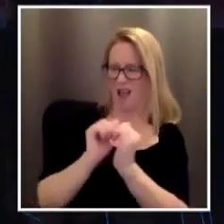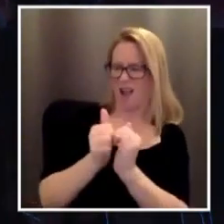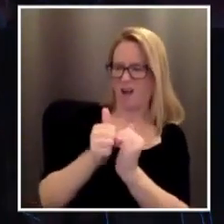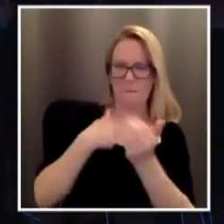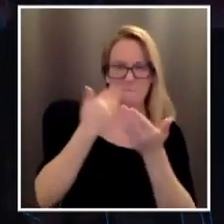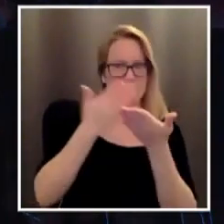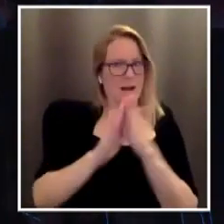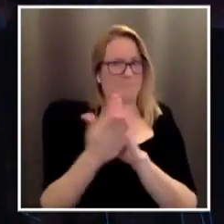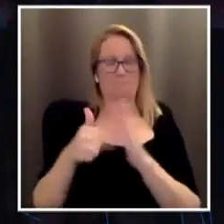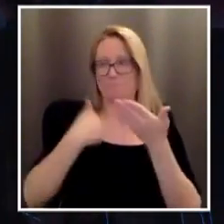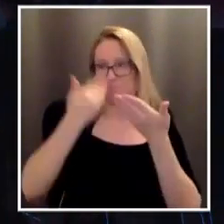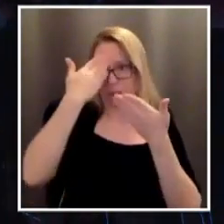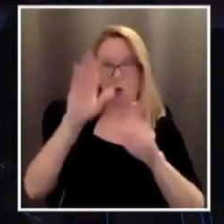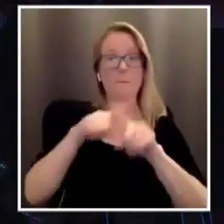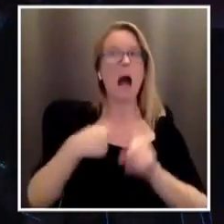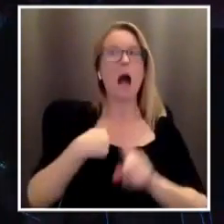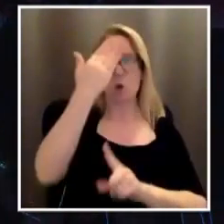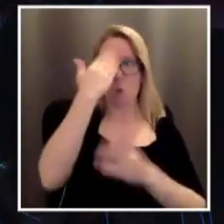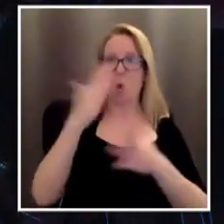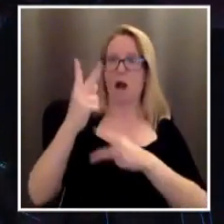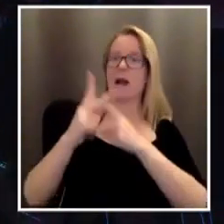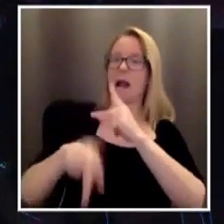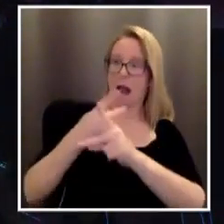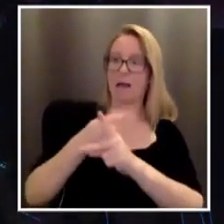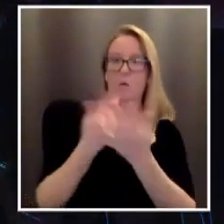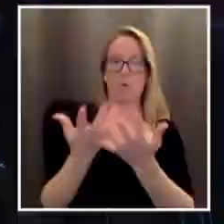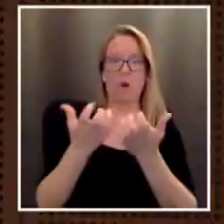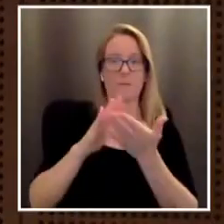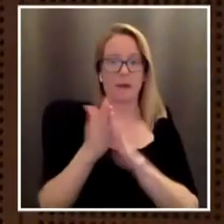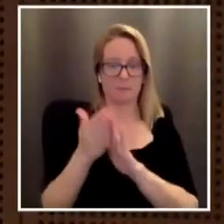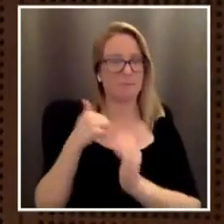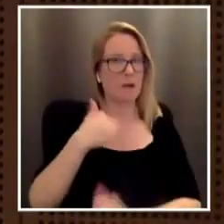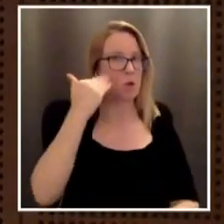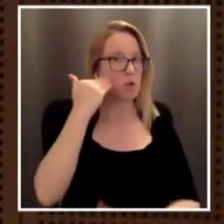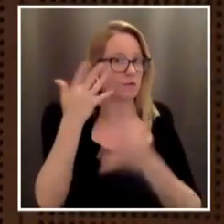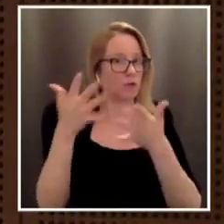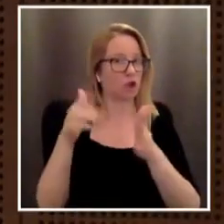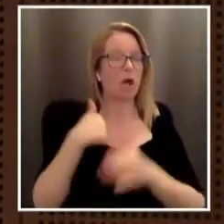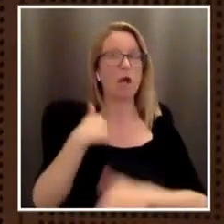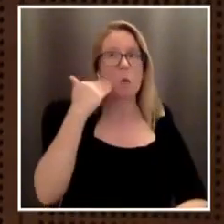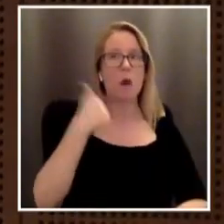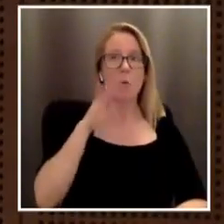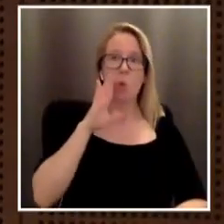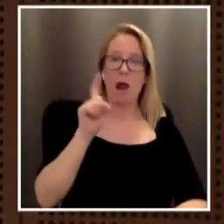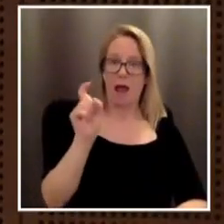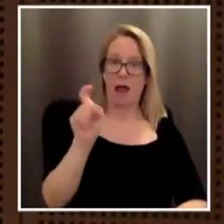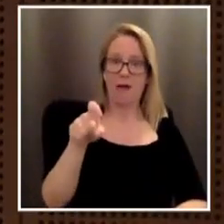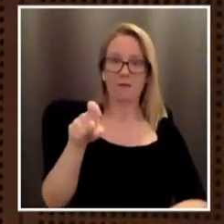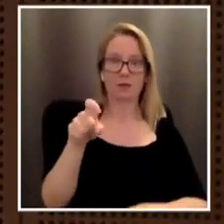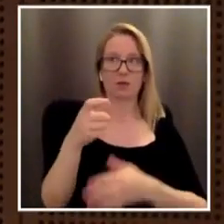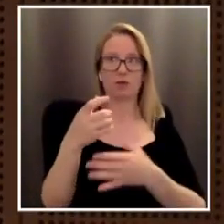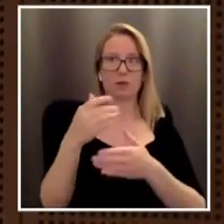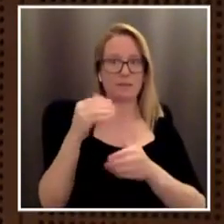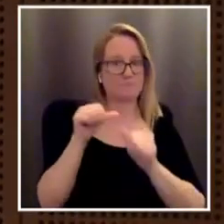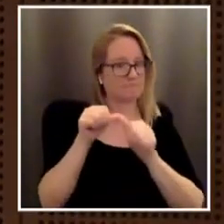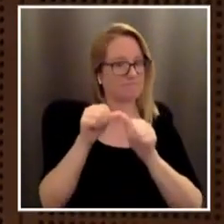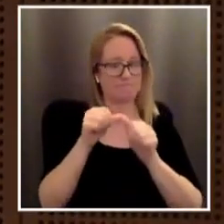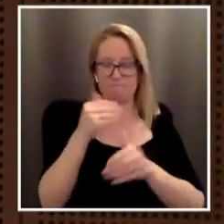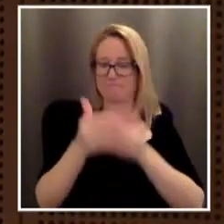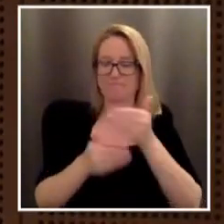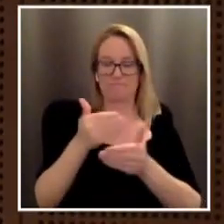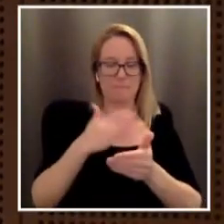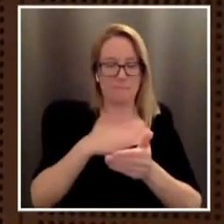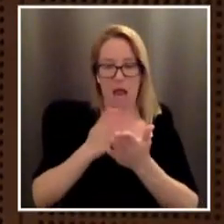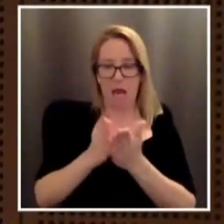it, but I knew what kind of artist I wanted to be. I knew that I would have to make a way to continue my